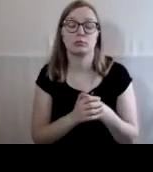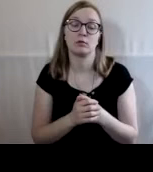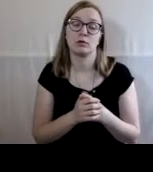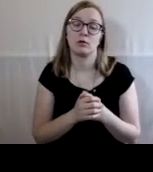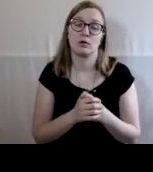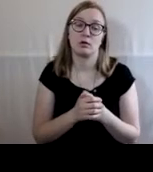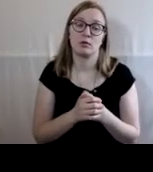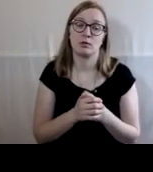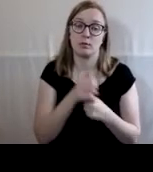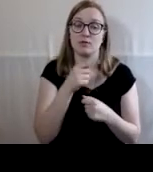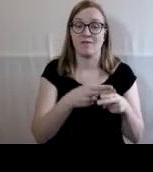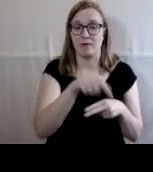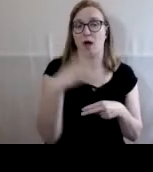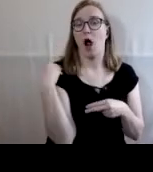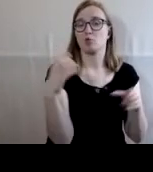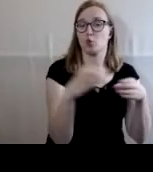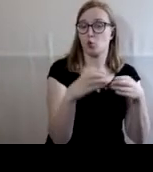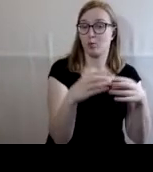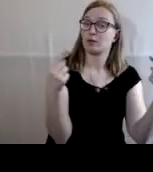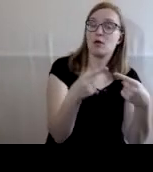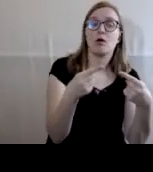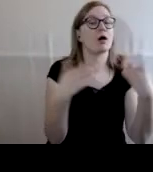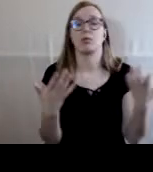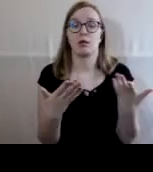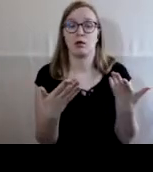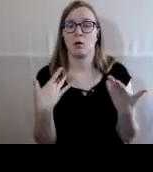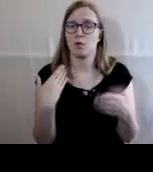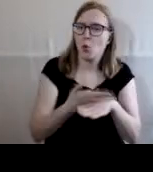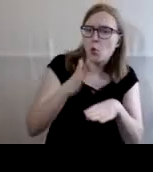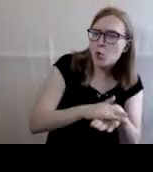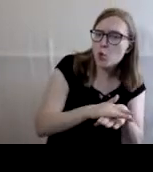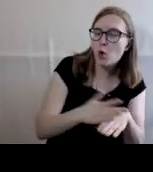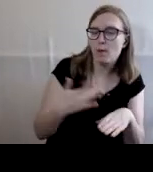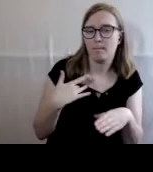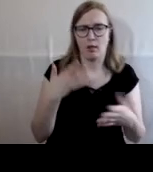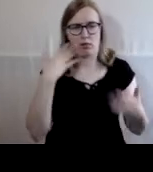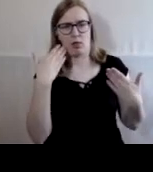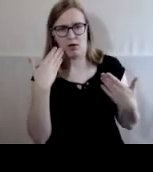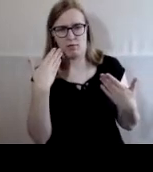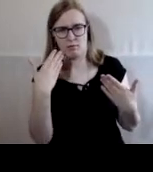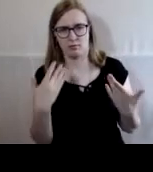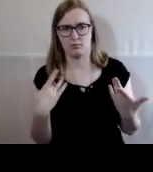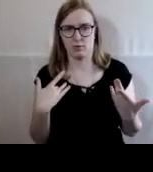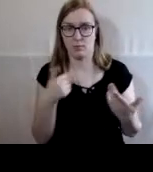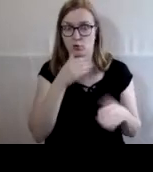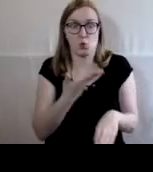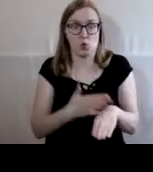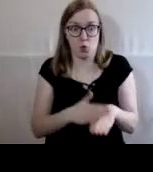this group? Is it too challenging? Is it too difficult? Are you going to disengage